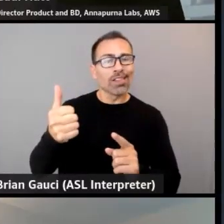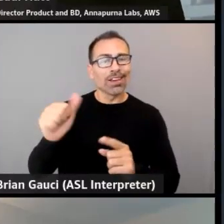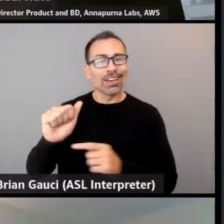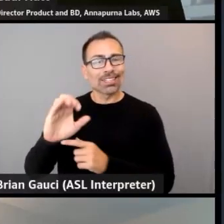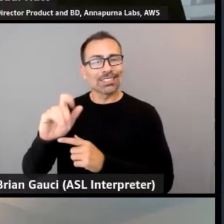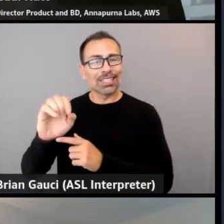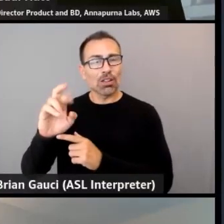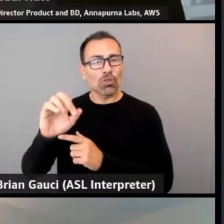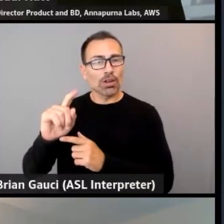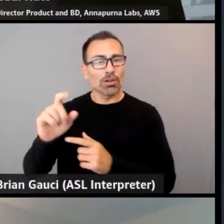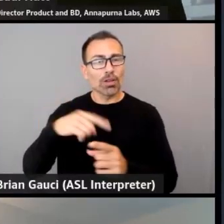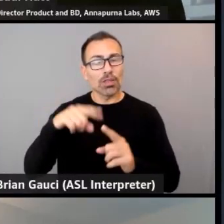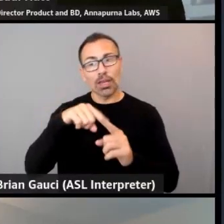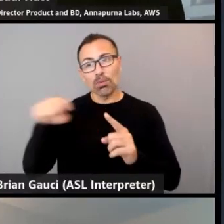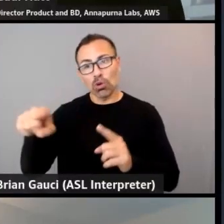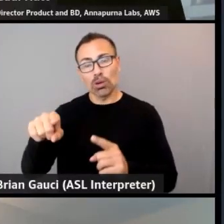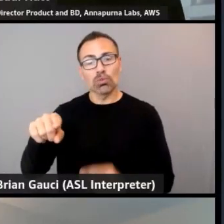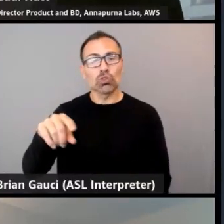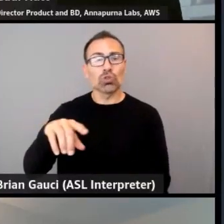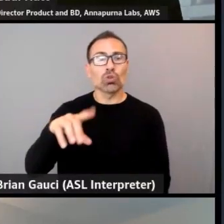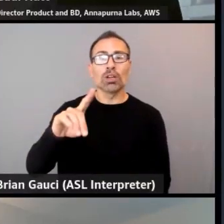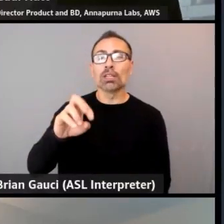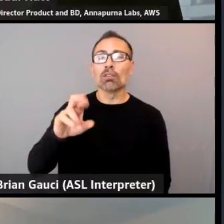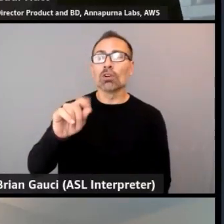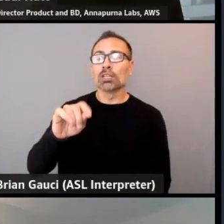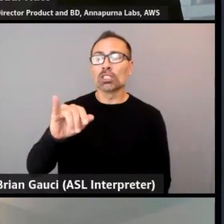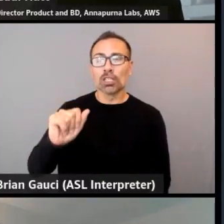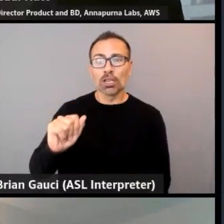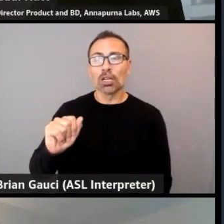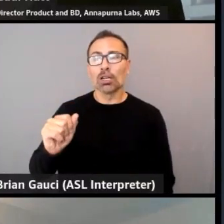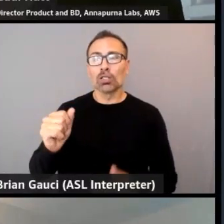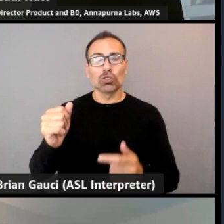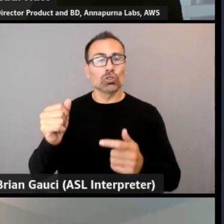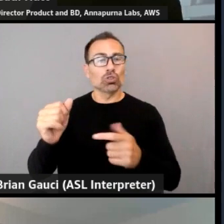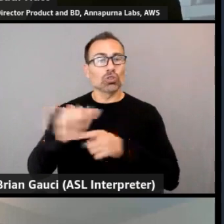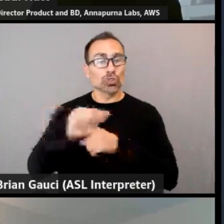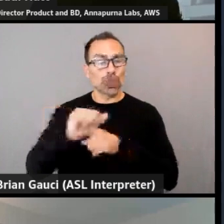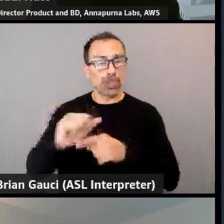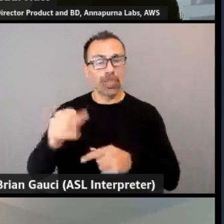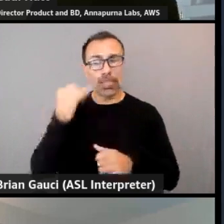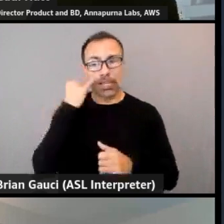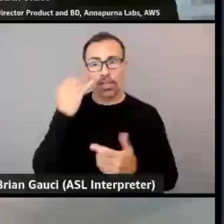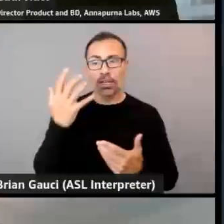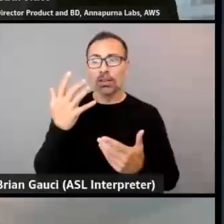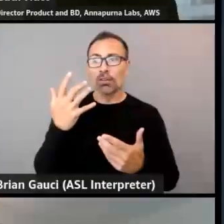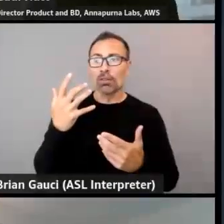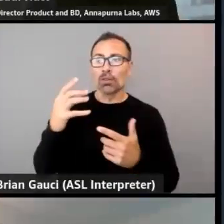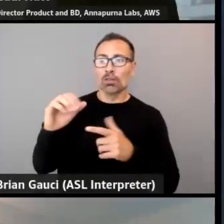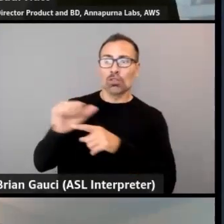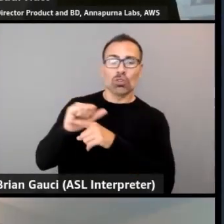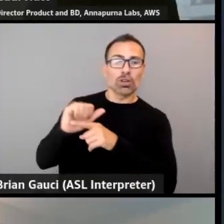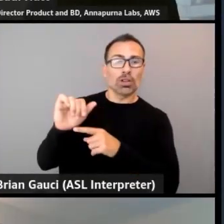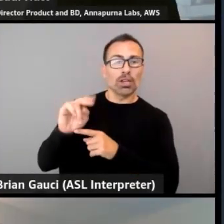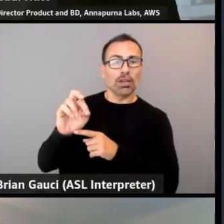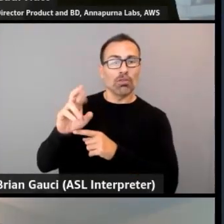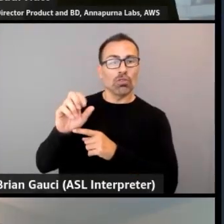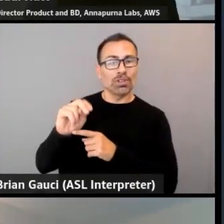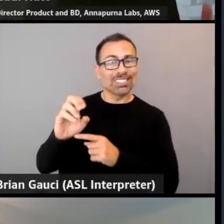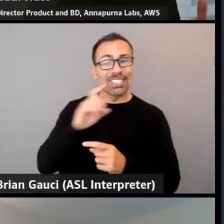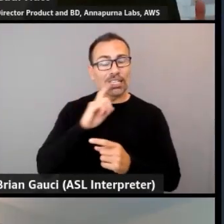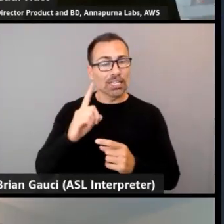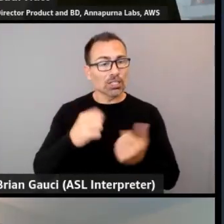point them to Inferentia or Tranium, depends if they're training or running inference. Fully supported by SageMaker. So